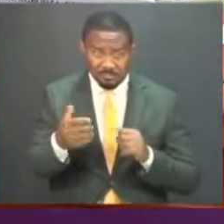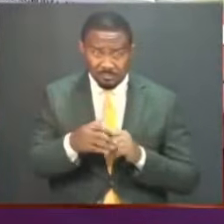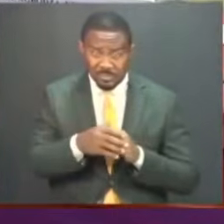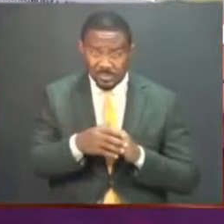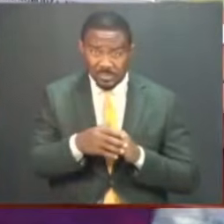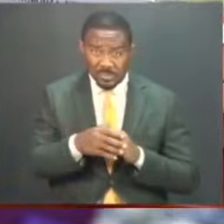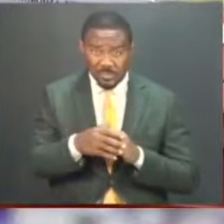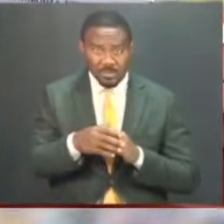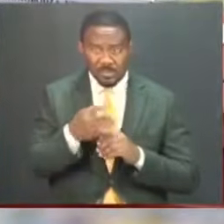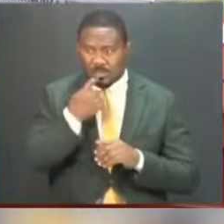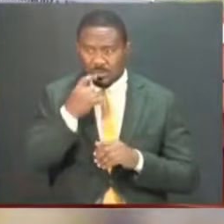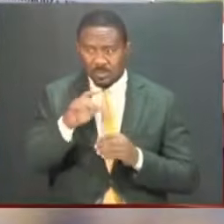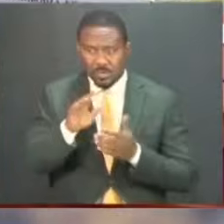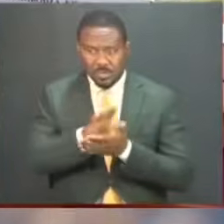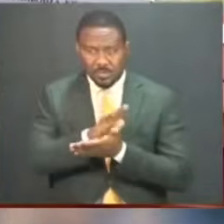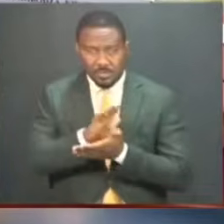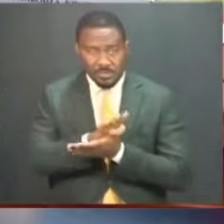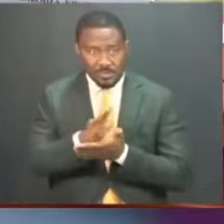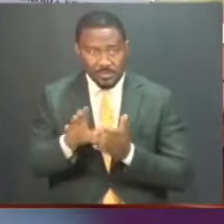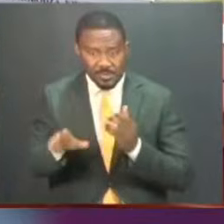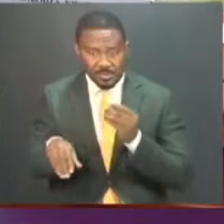addendum.